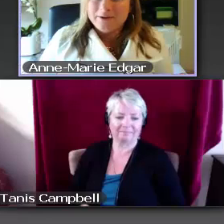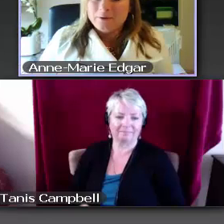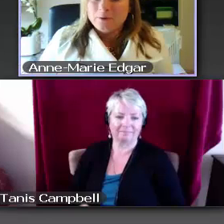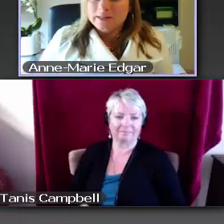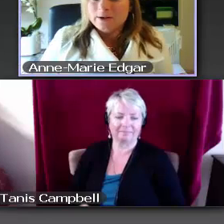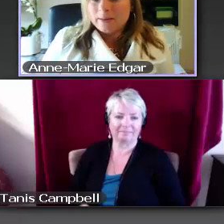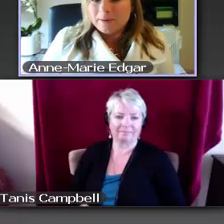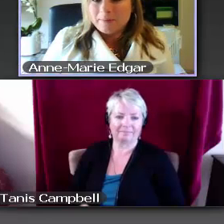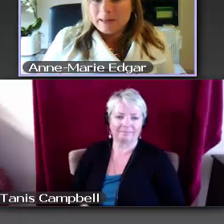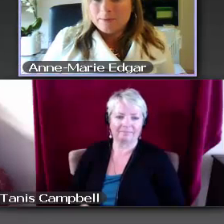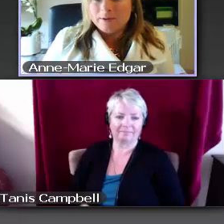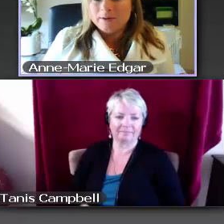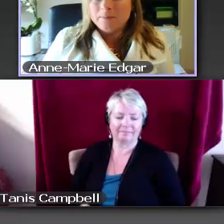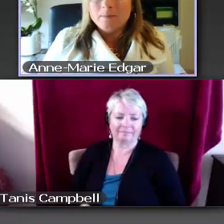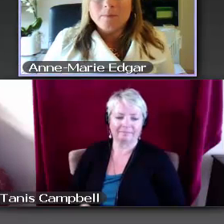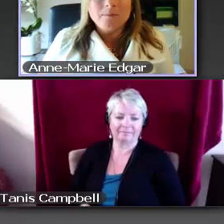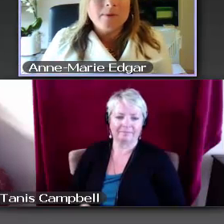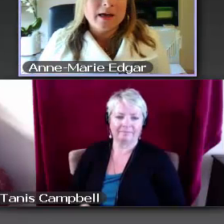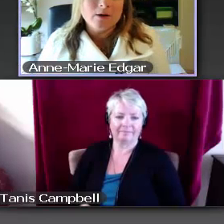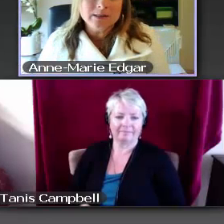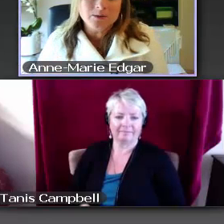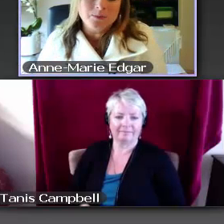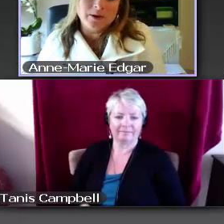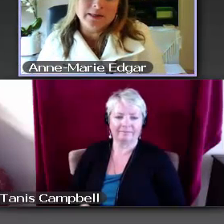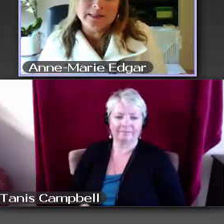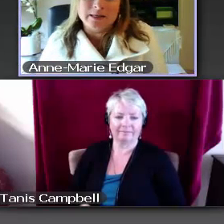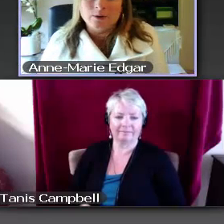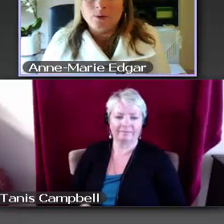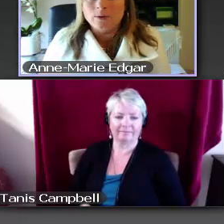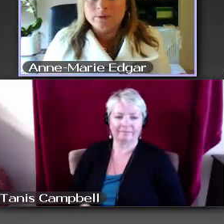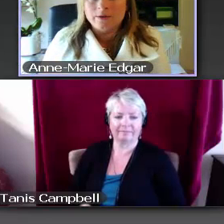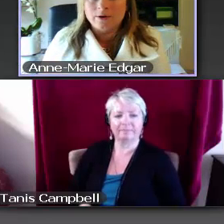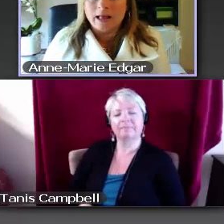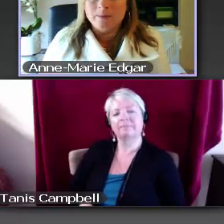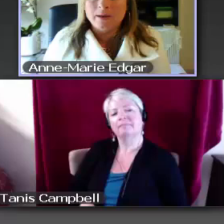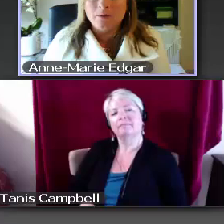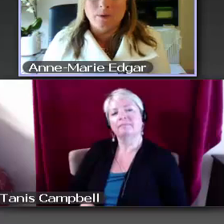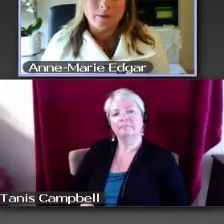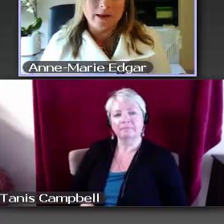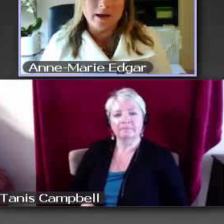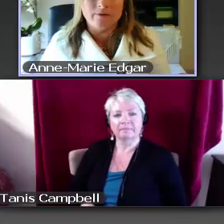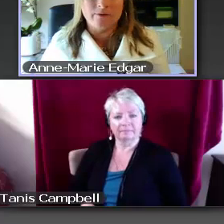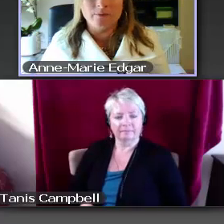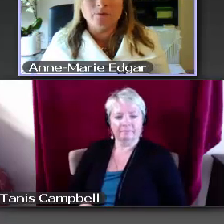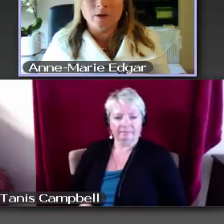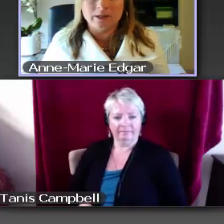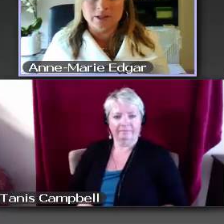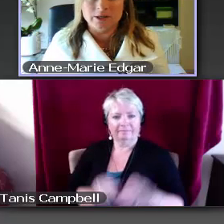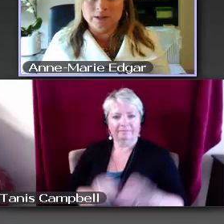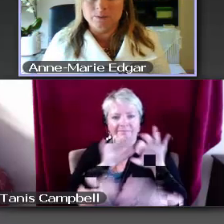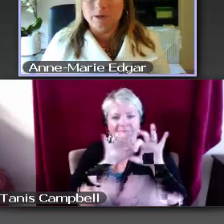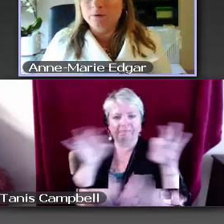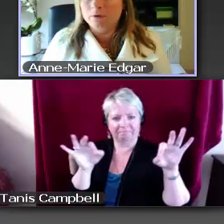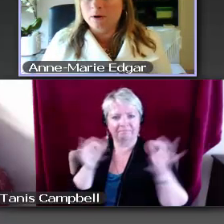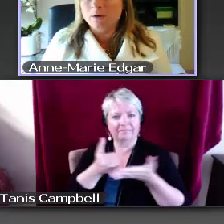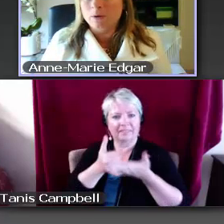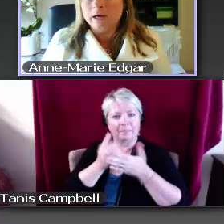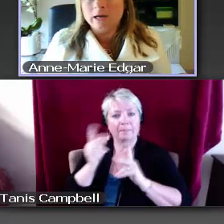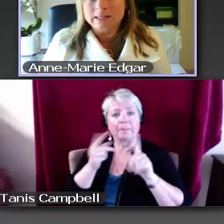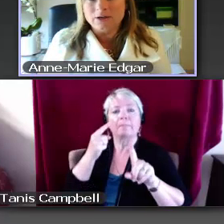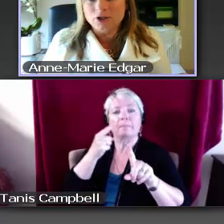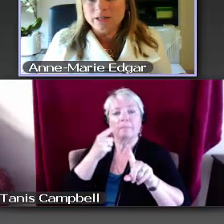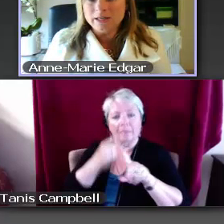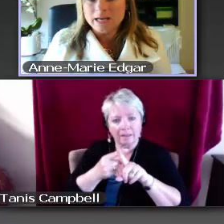So again, the focus on helping people, but that also brings in a whole other element where we have volunteers working for